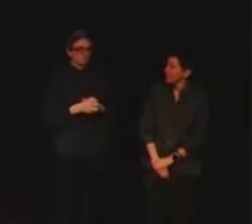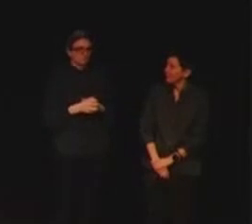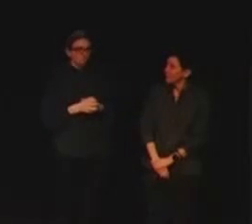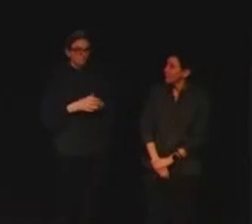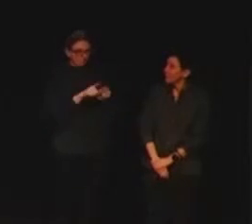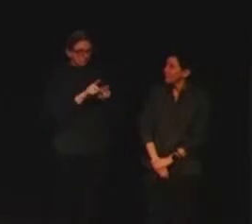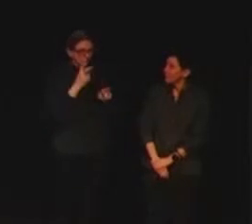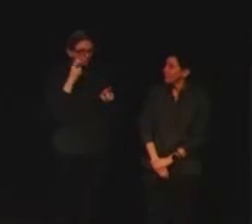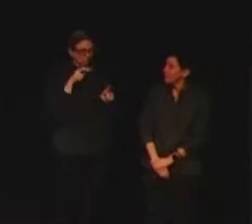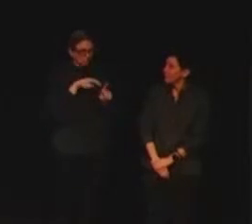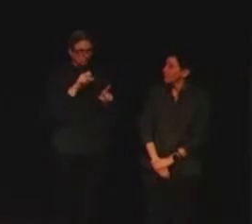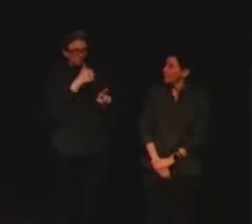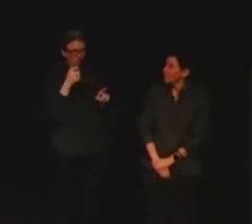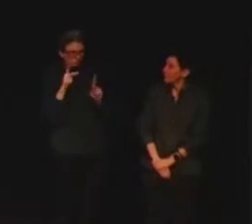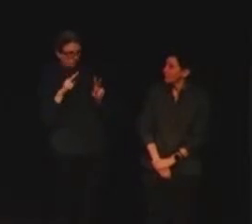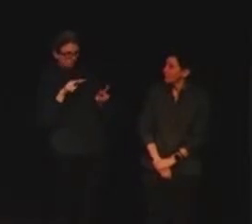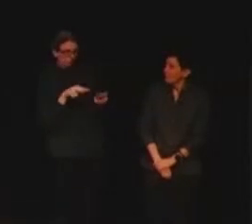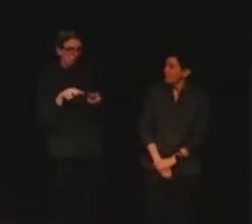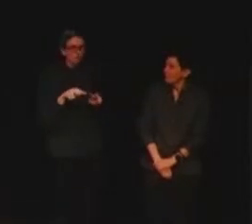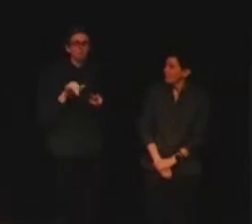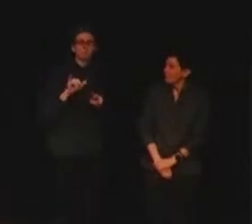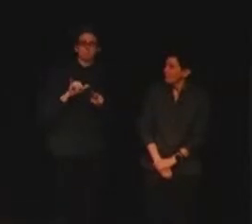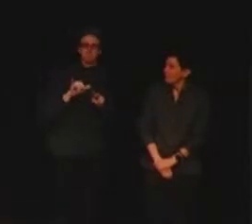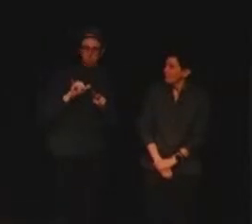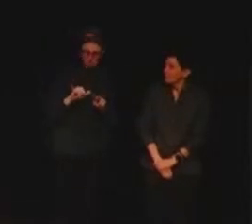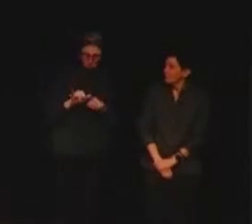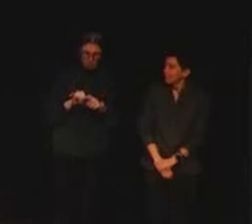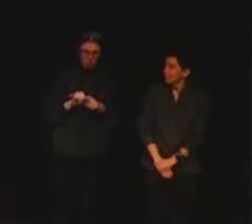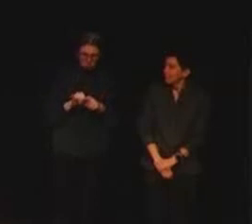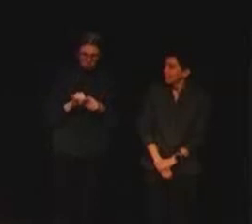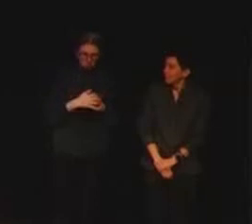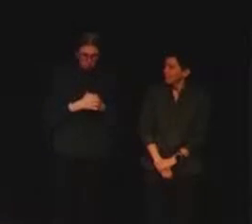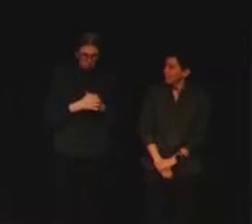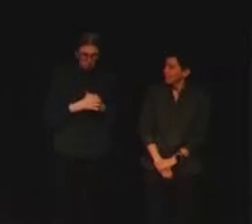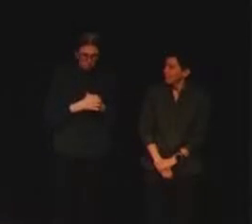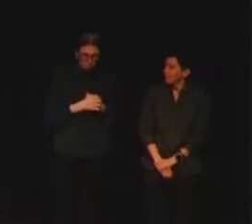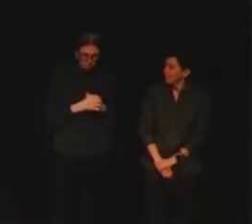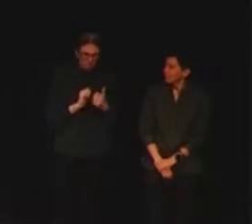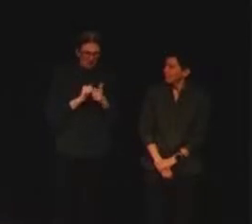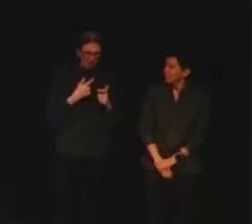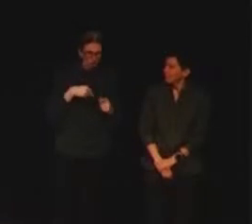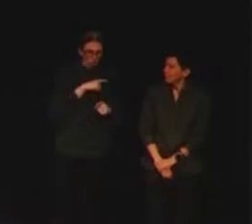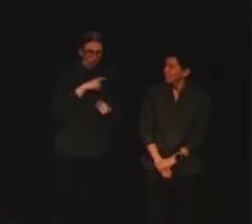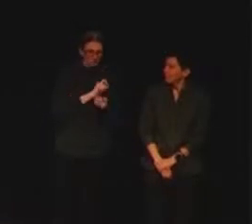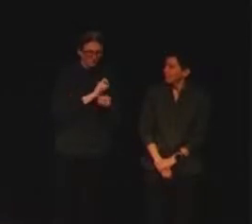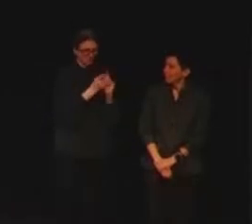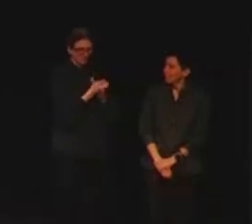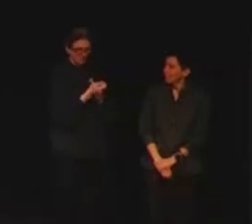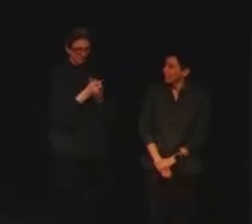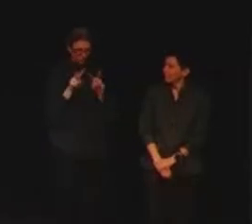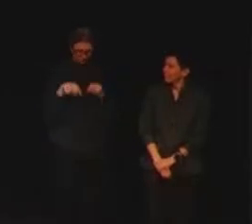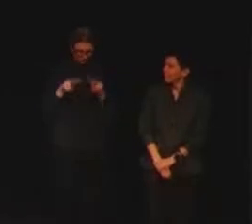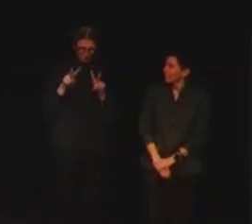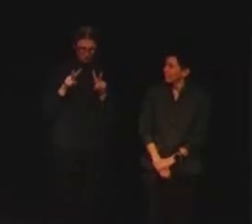look at others in a different way, and a call to action to how we can actually change the system.